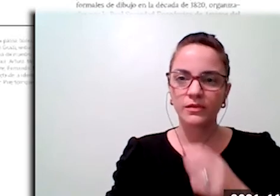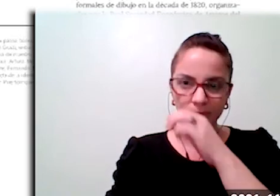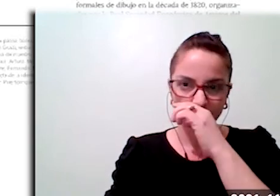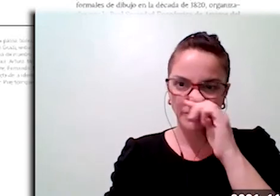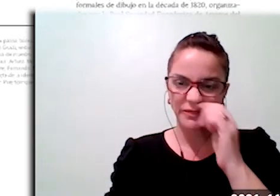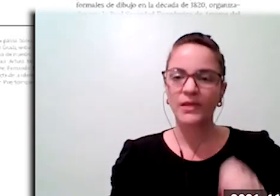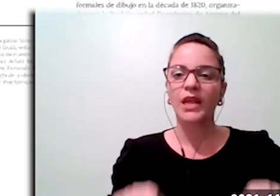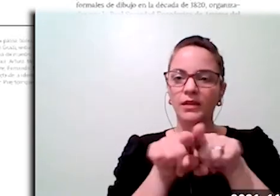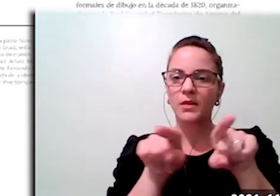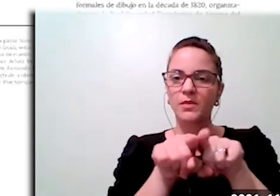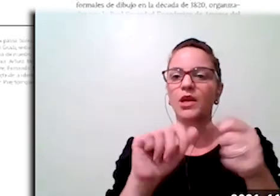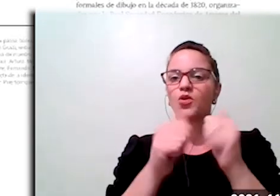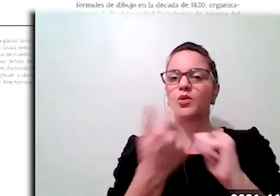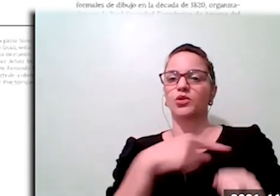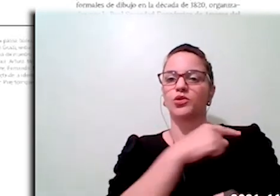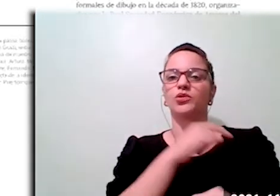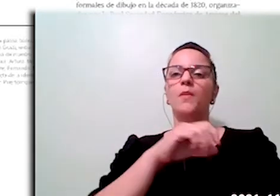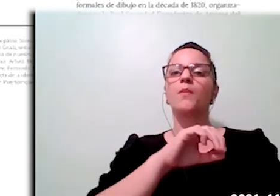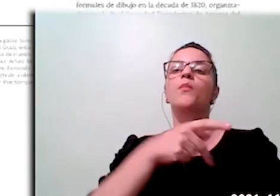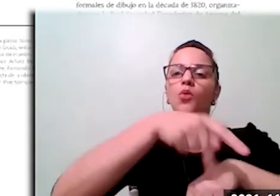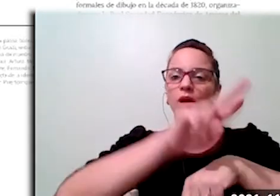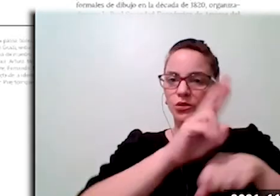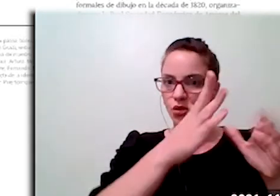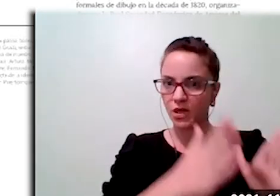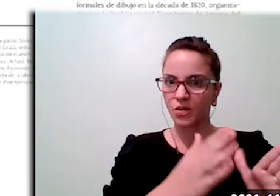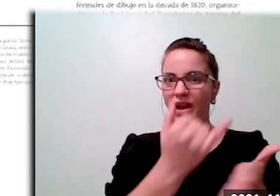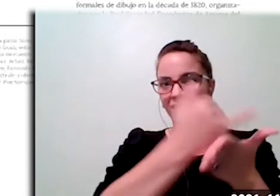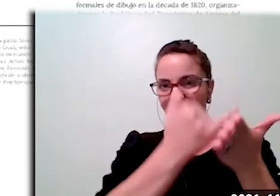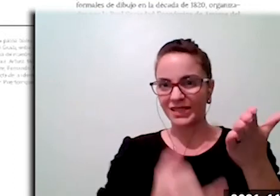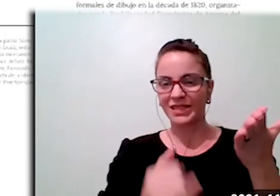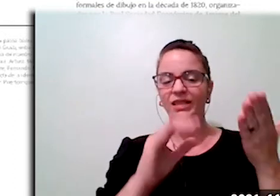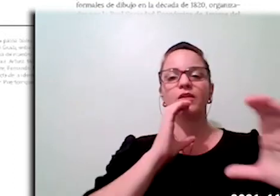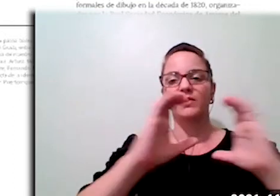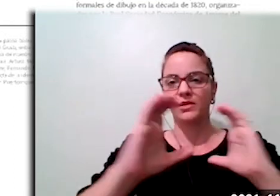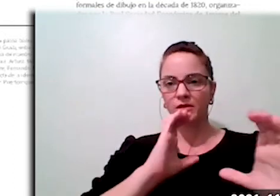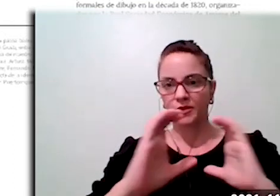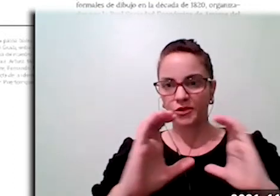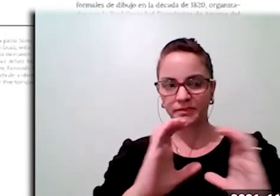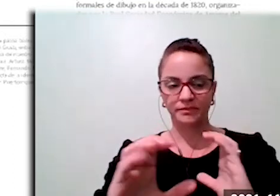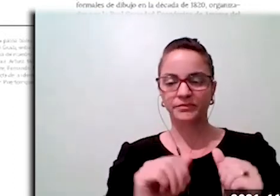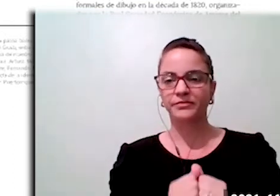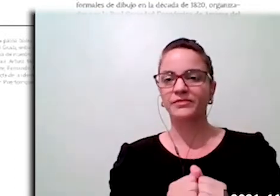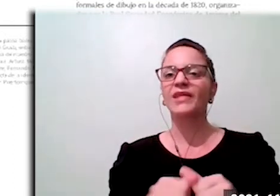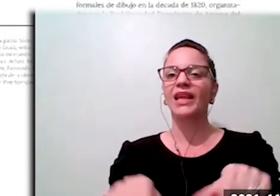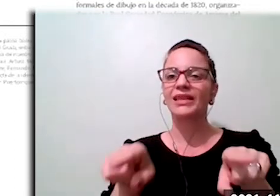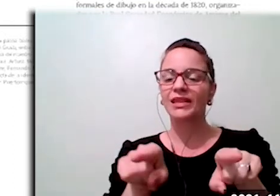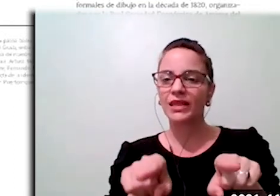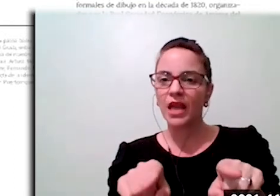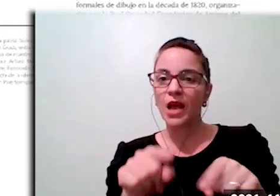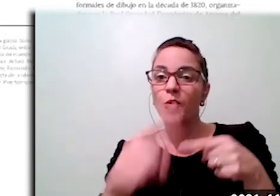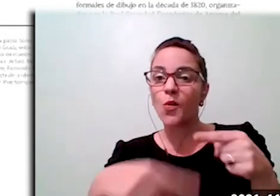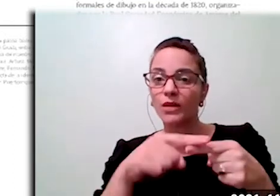of being Puerto Rican emerged through artistic communication. It is the context where